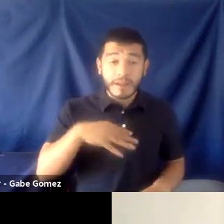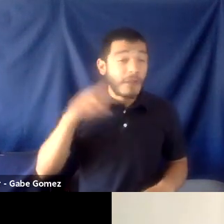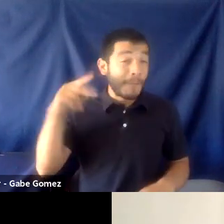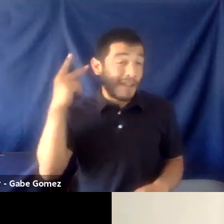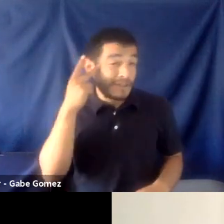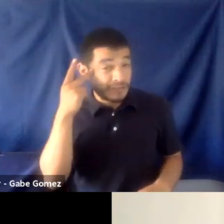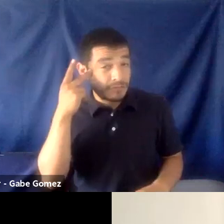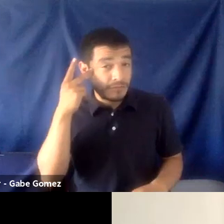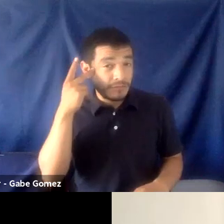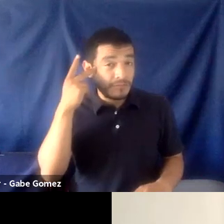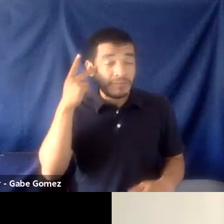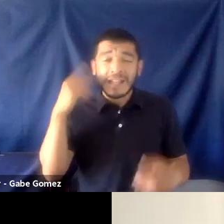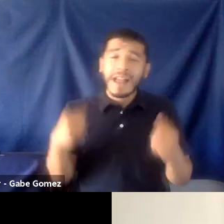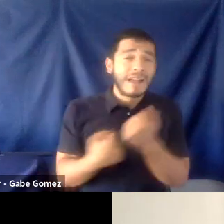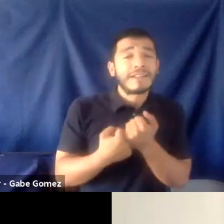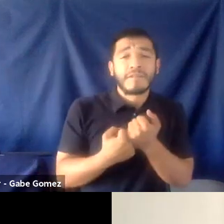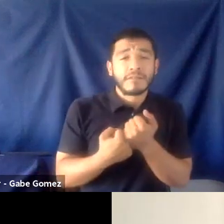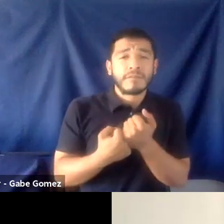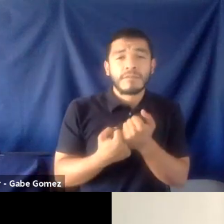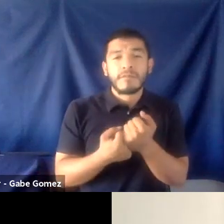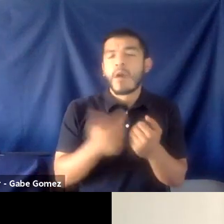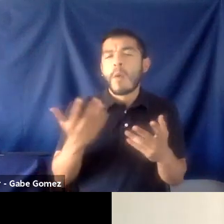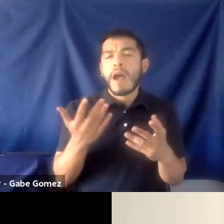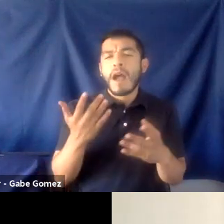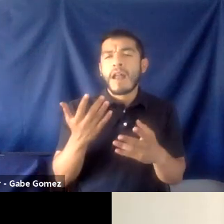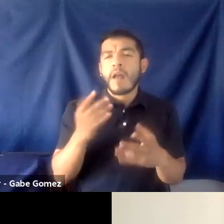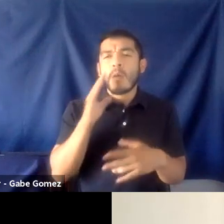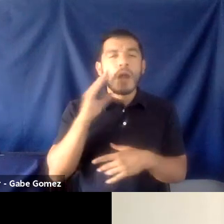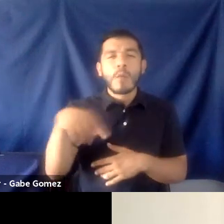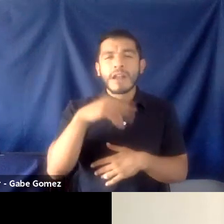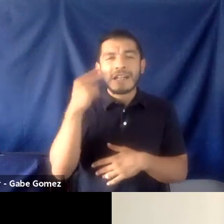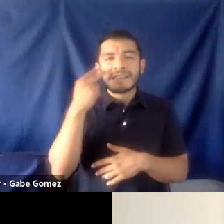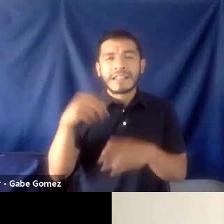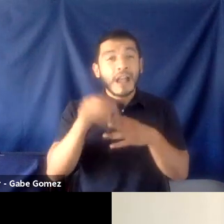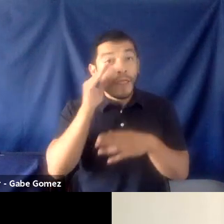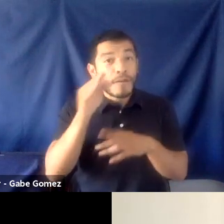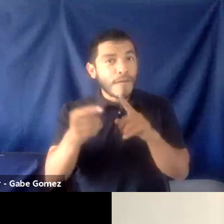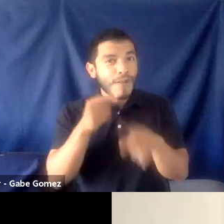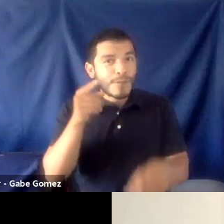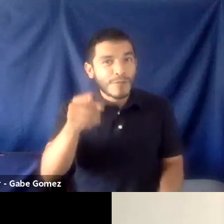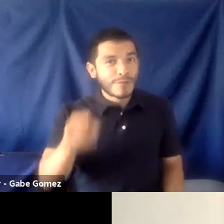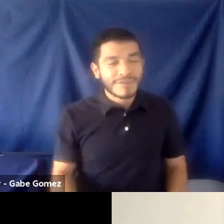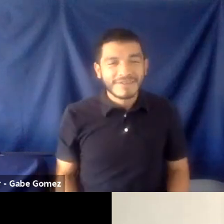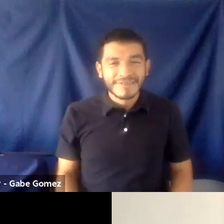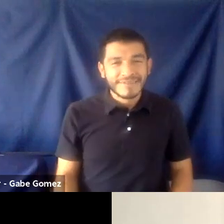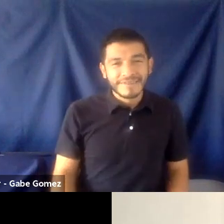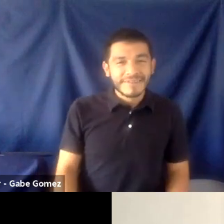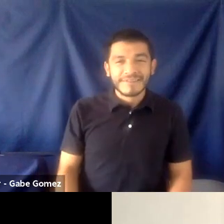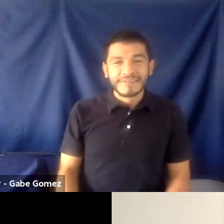politics, activism? What may we see coming from you in the next few years?